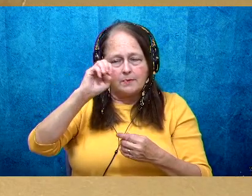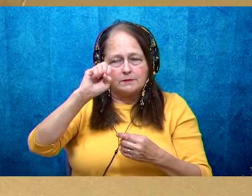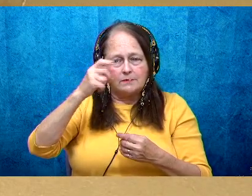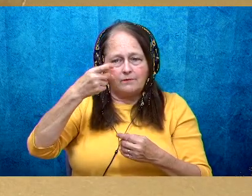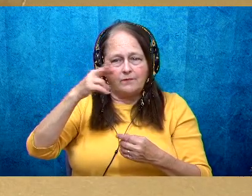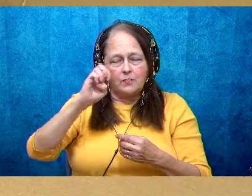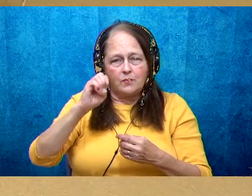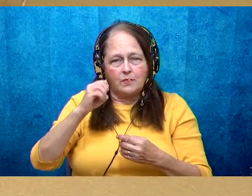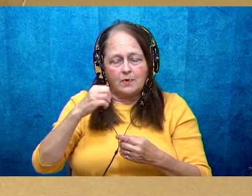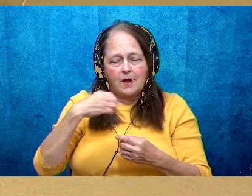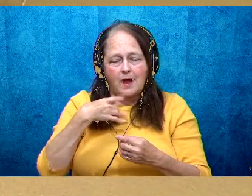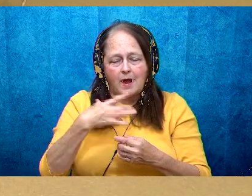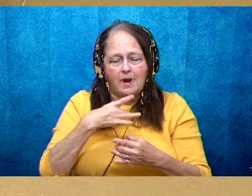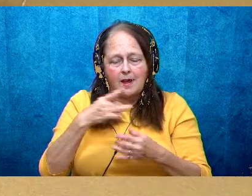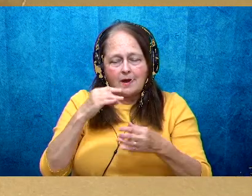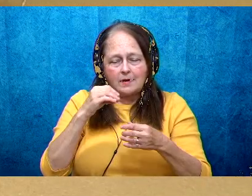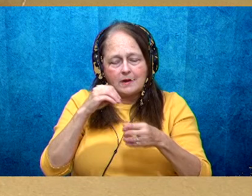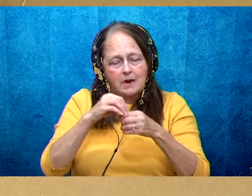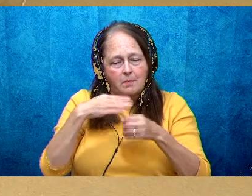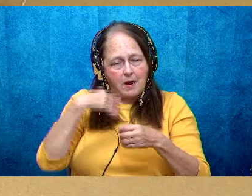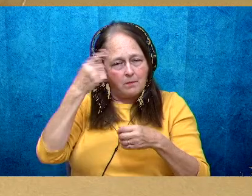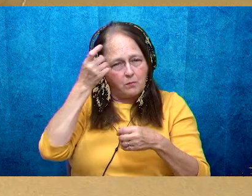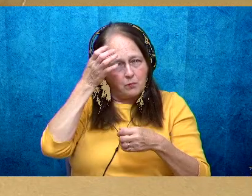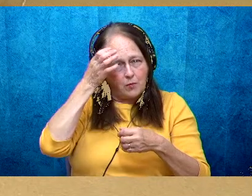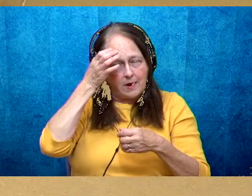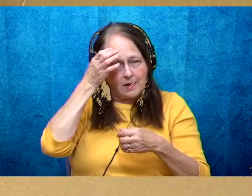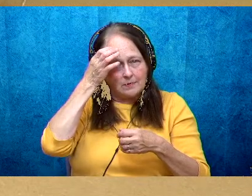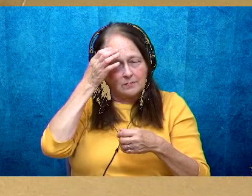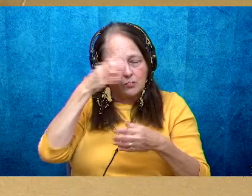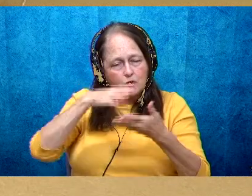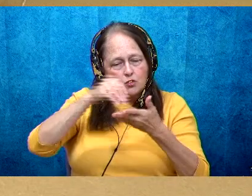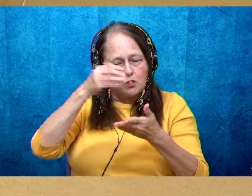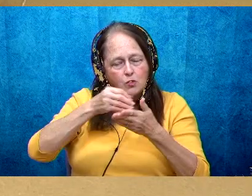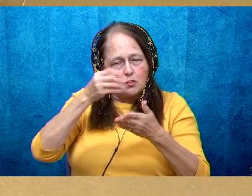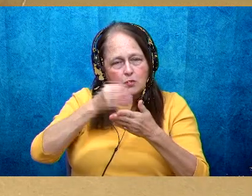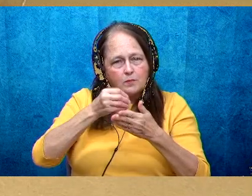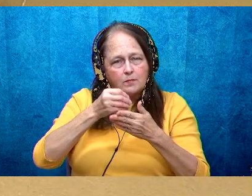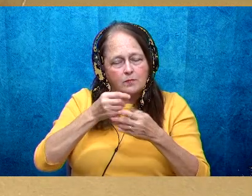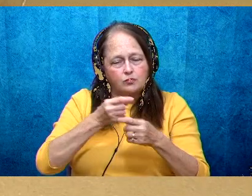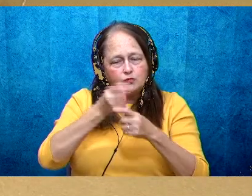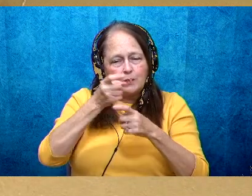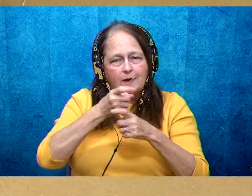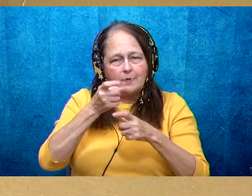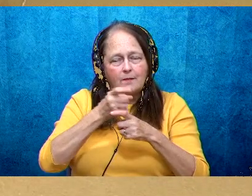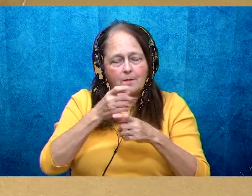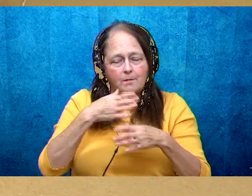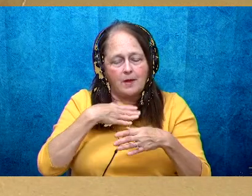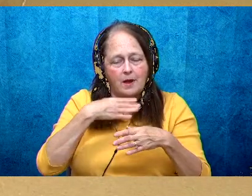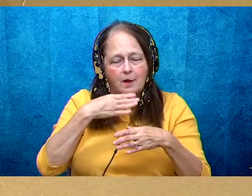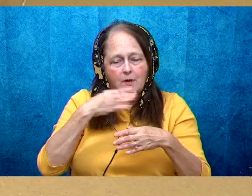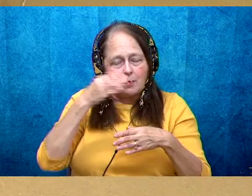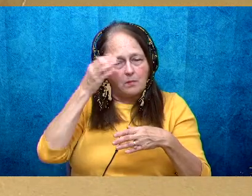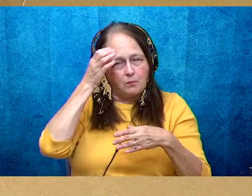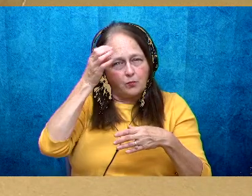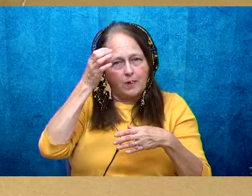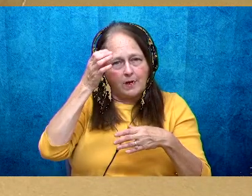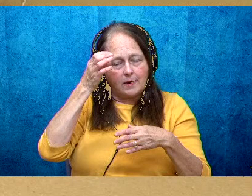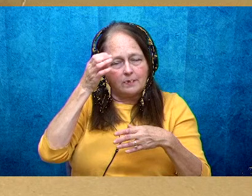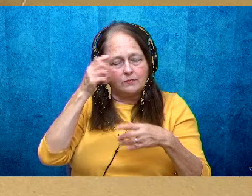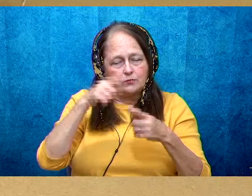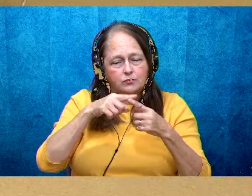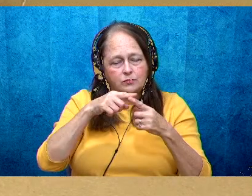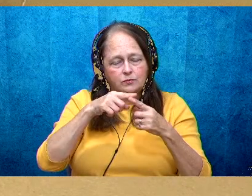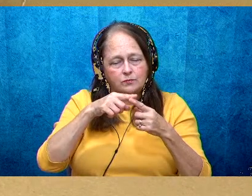like these little tricks in my brain that help me remember things, and I think opposites are kind of easy. My brain always kind of wants to sort things into categories,